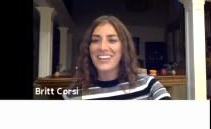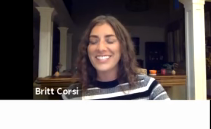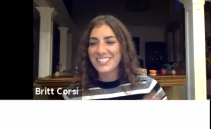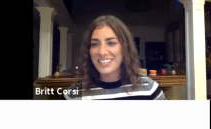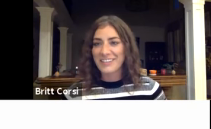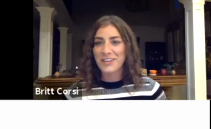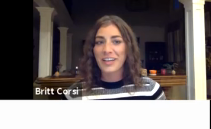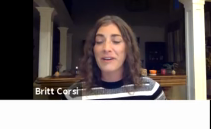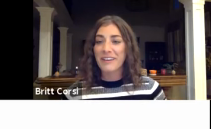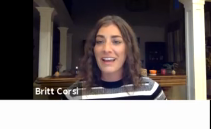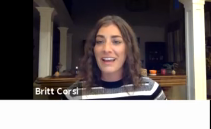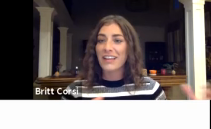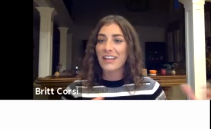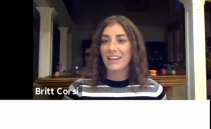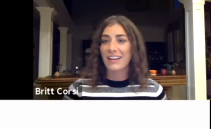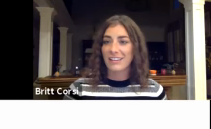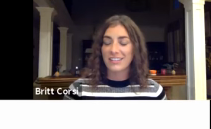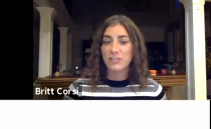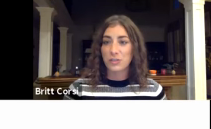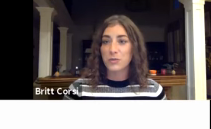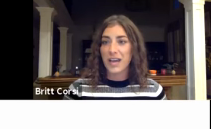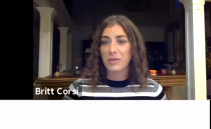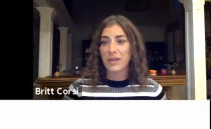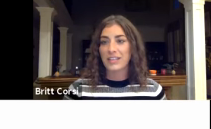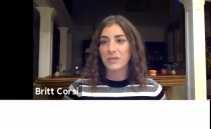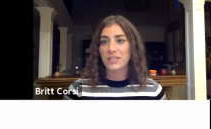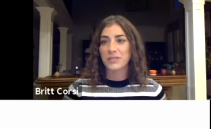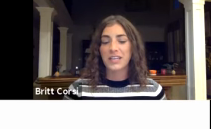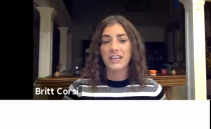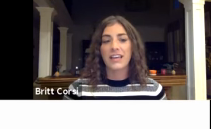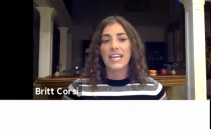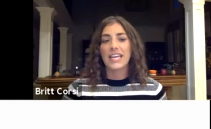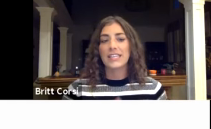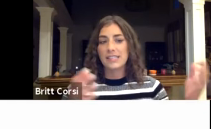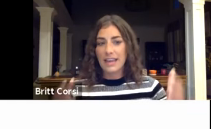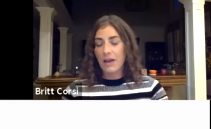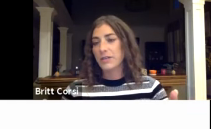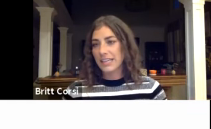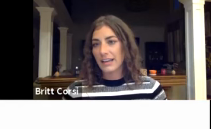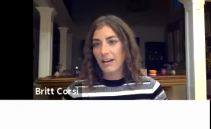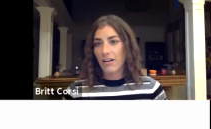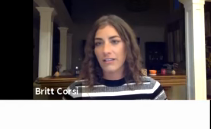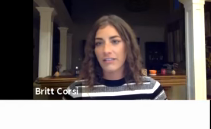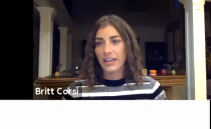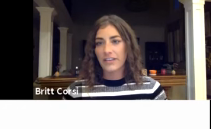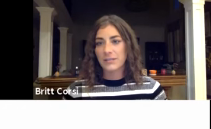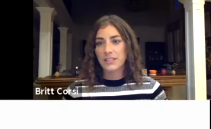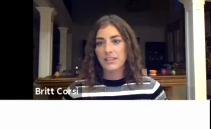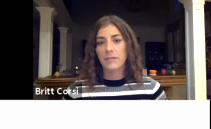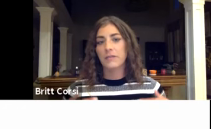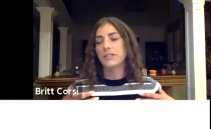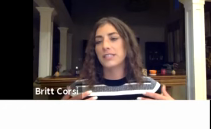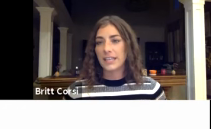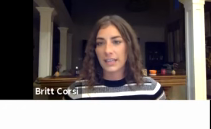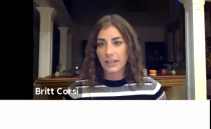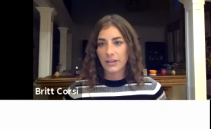And the validation that I'm talking about now that I assumed would happen back in 2020 is now we're seeing all of the investments